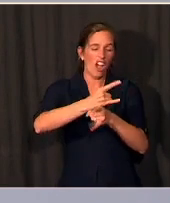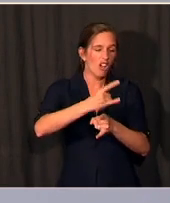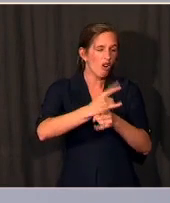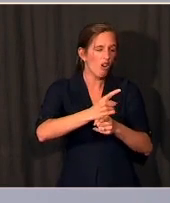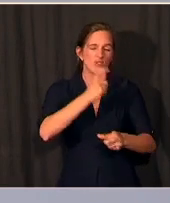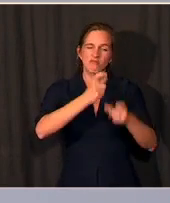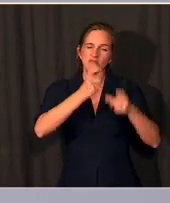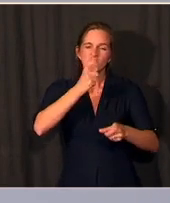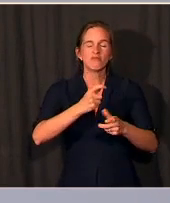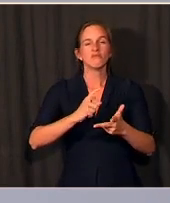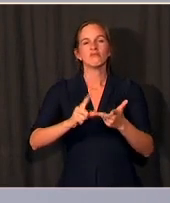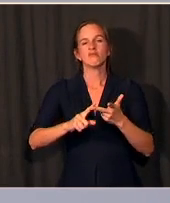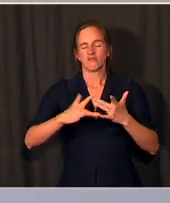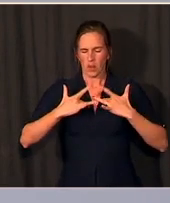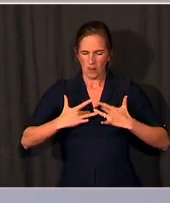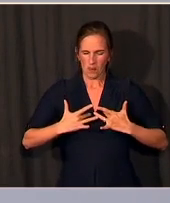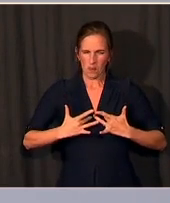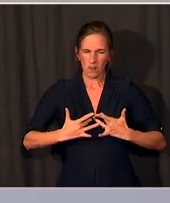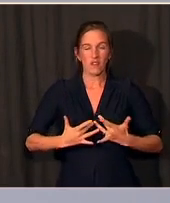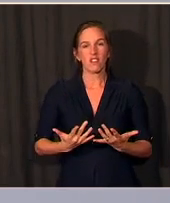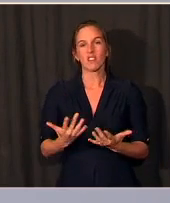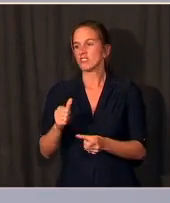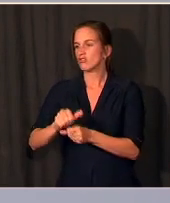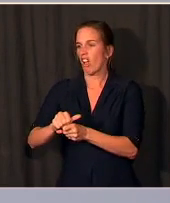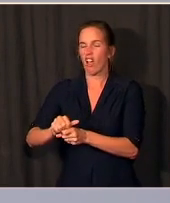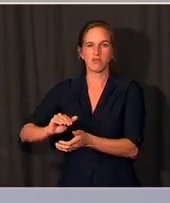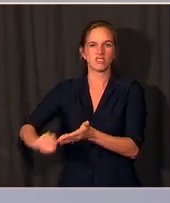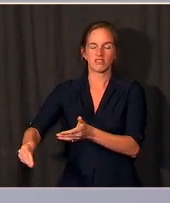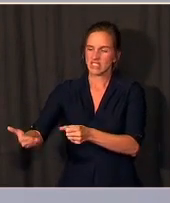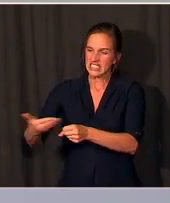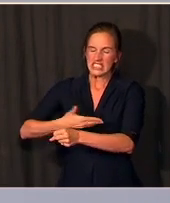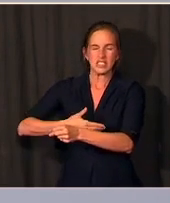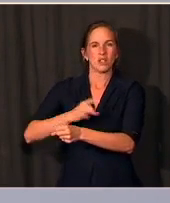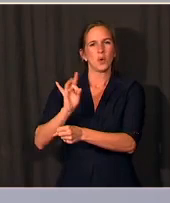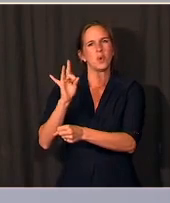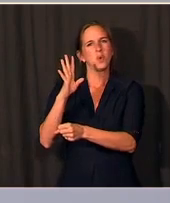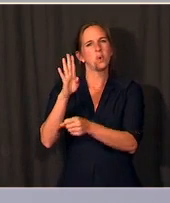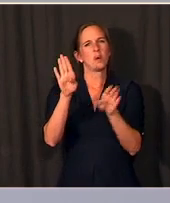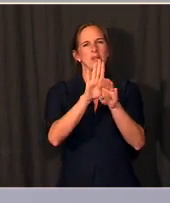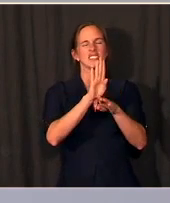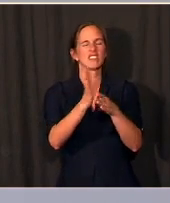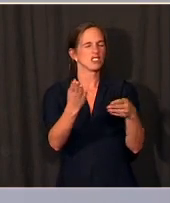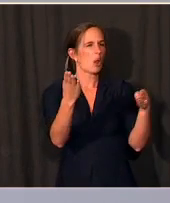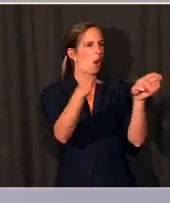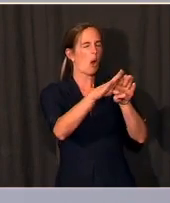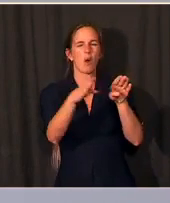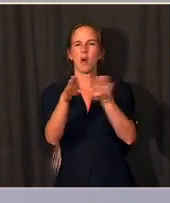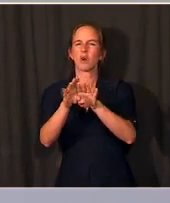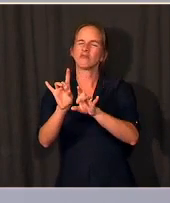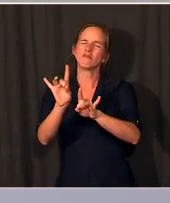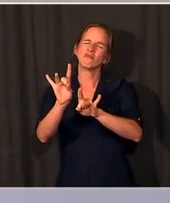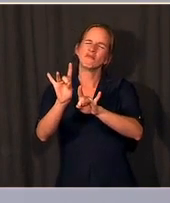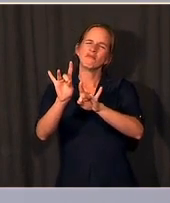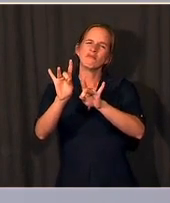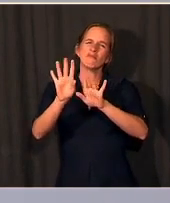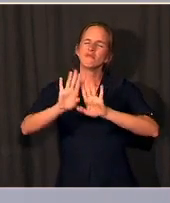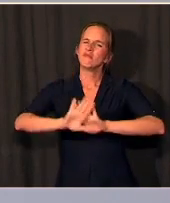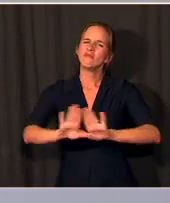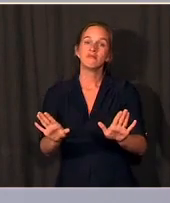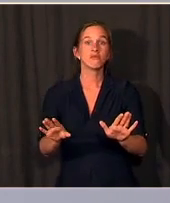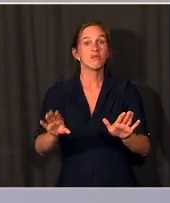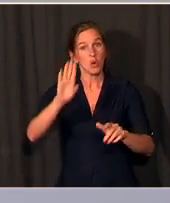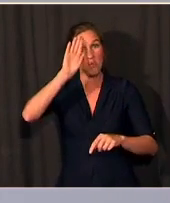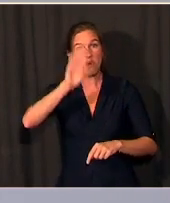jobs, business closures. It's a terrible thing. So this administration will not go, under